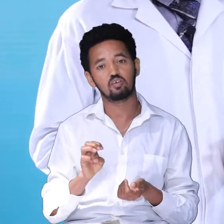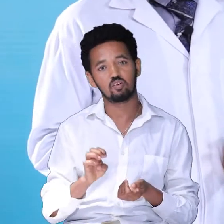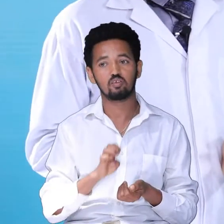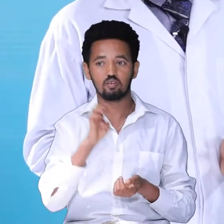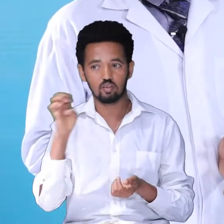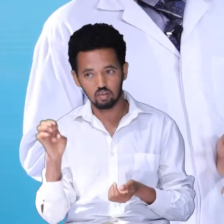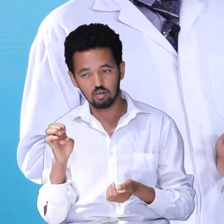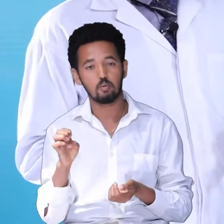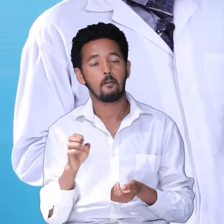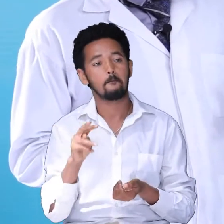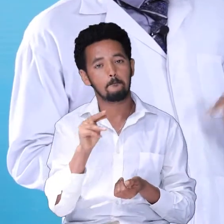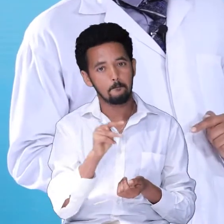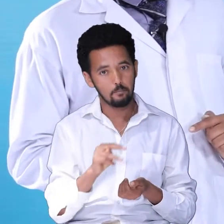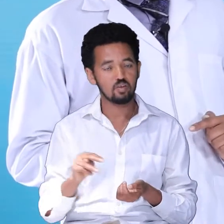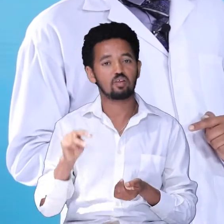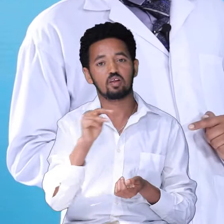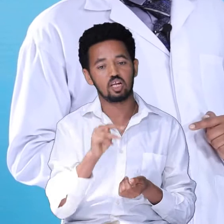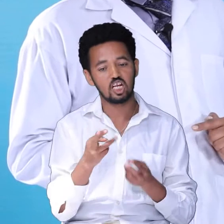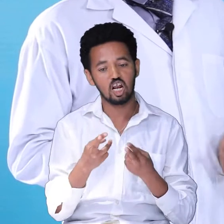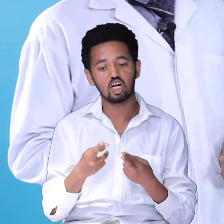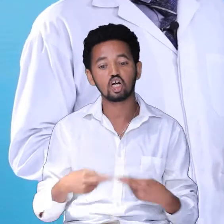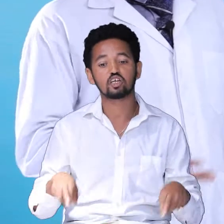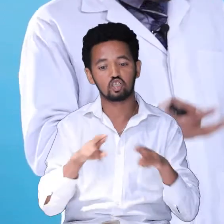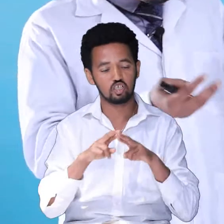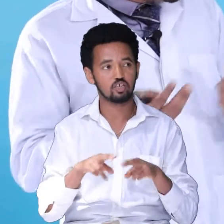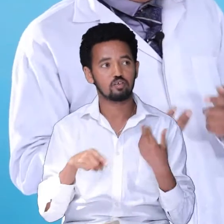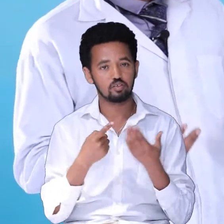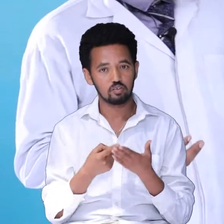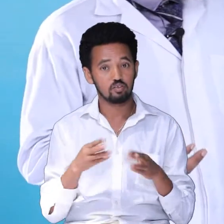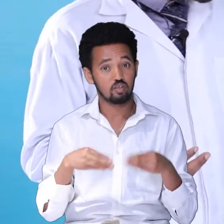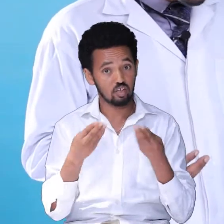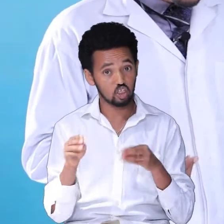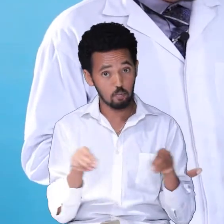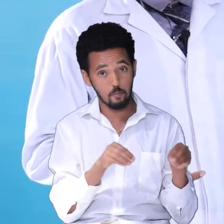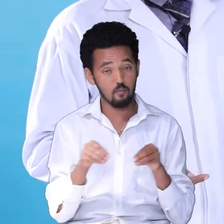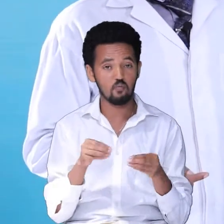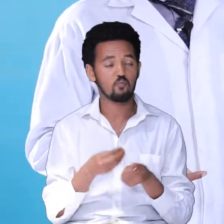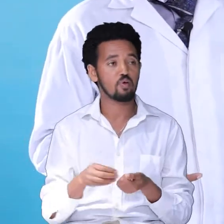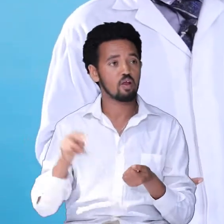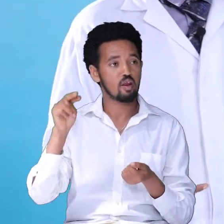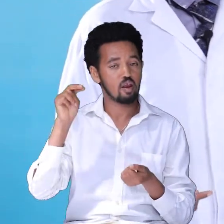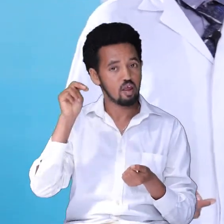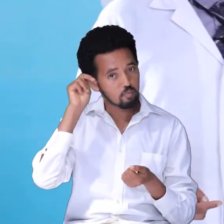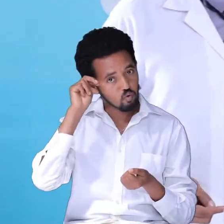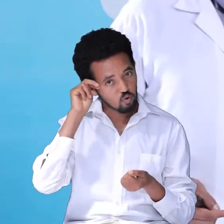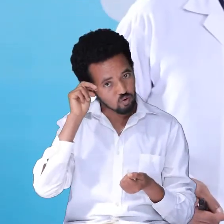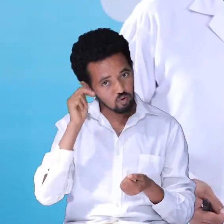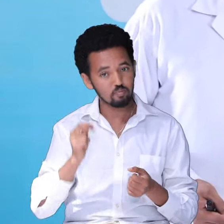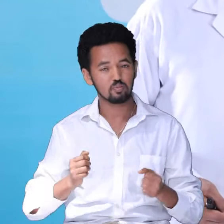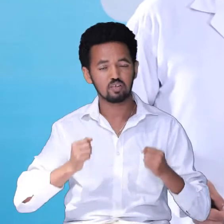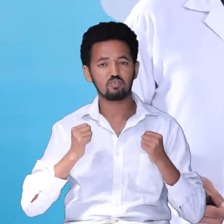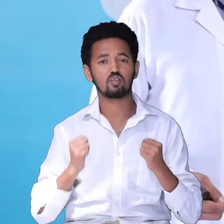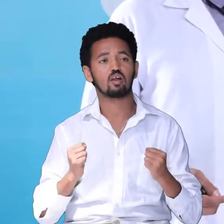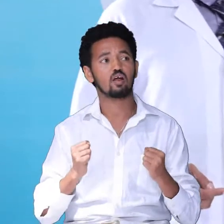region. By this action or such move of Napoleon would strike